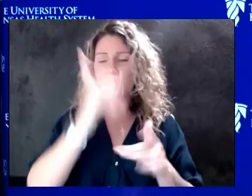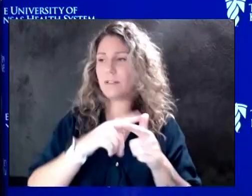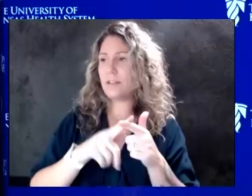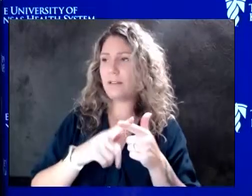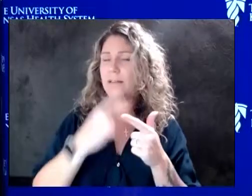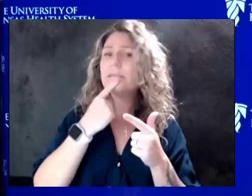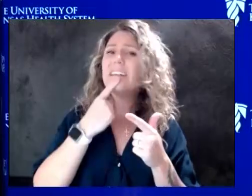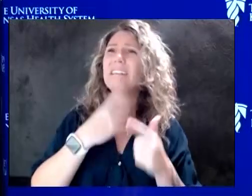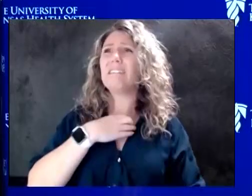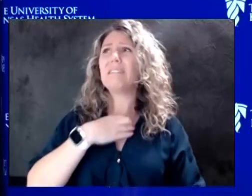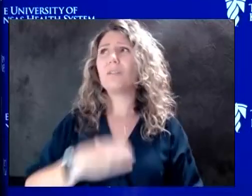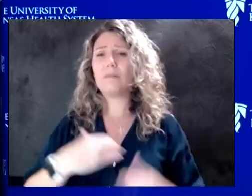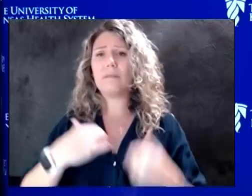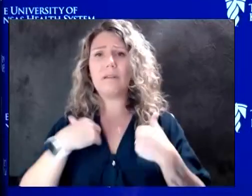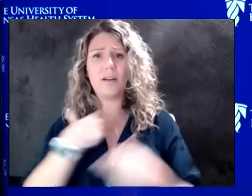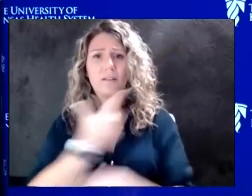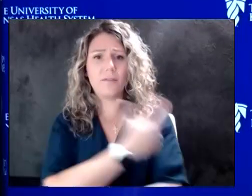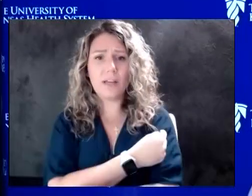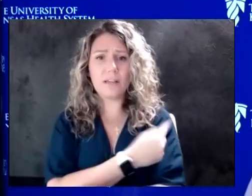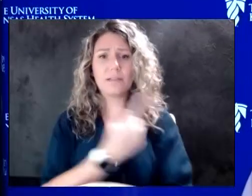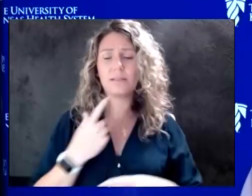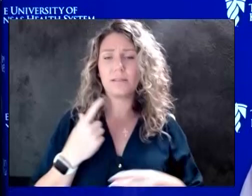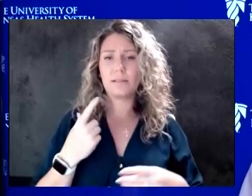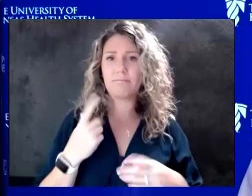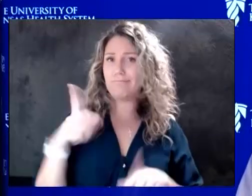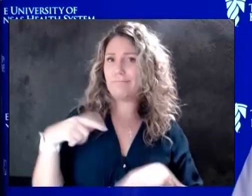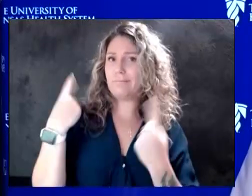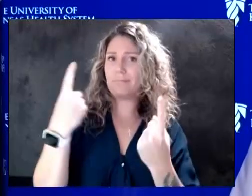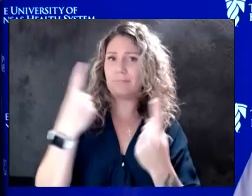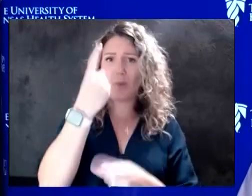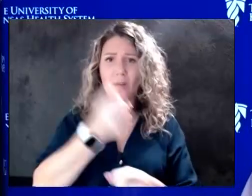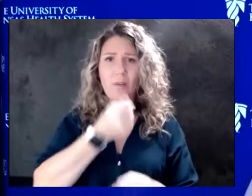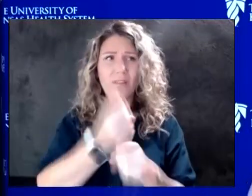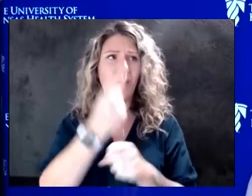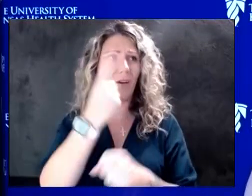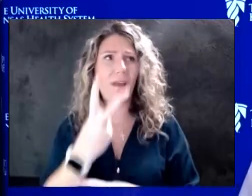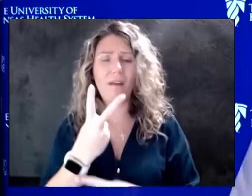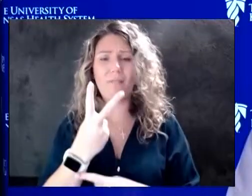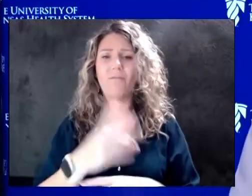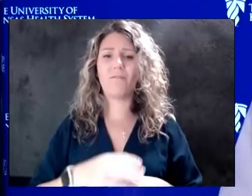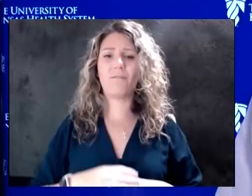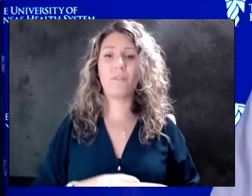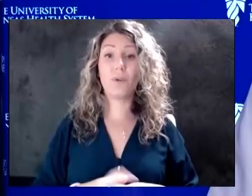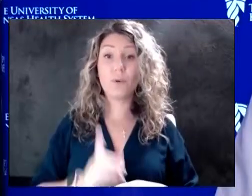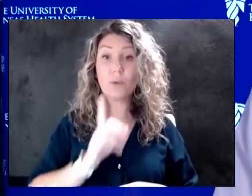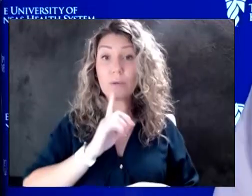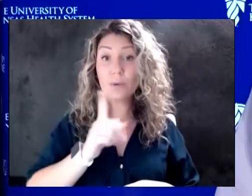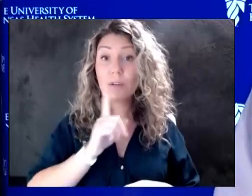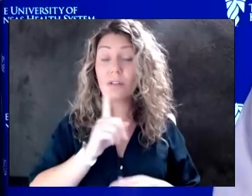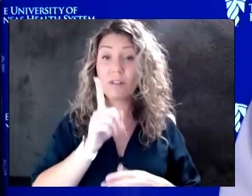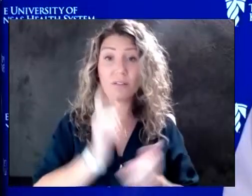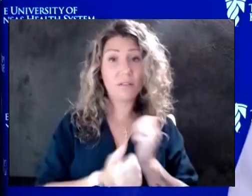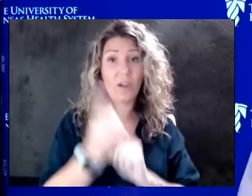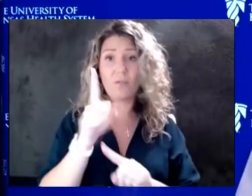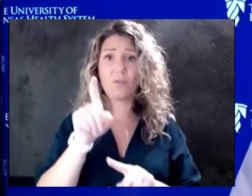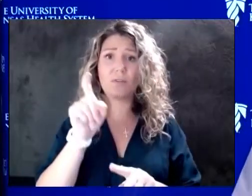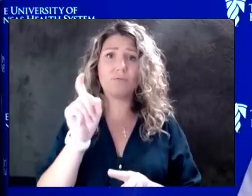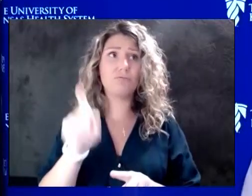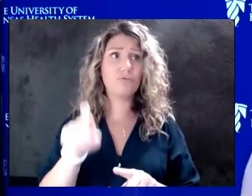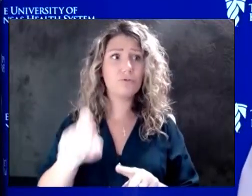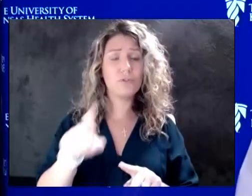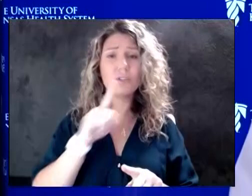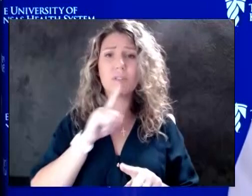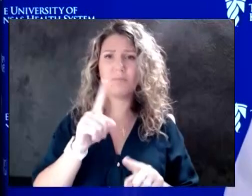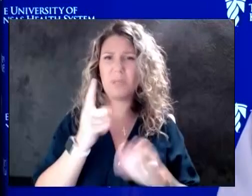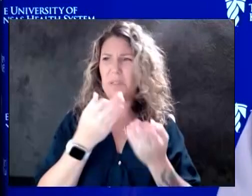vaccine. This has been going on for a year and a half or so. Really, everybody should be open to what is going on and how real this